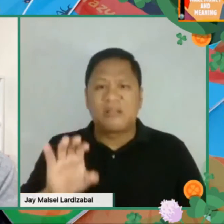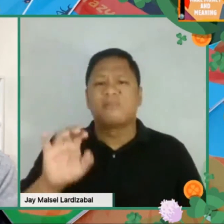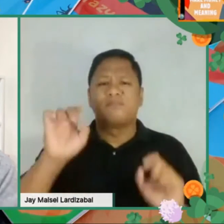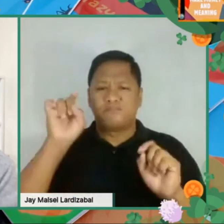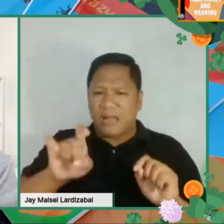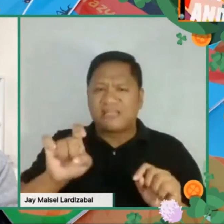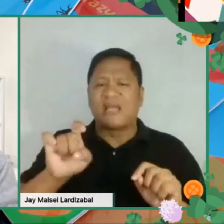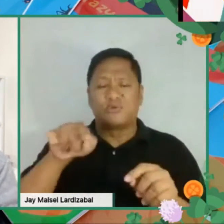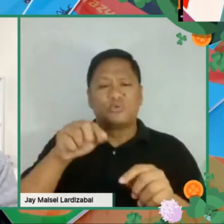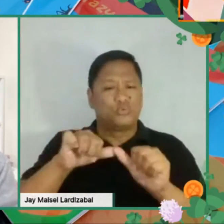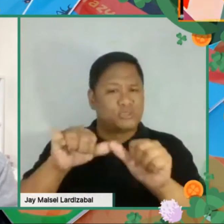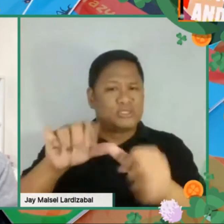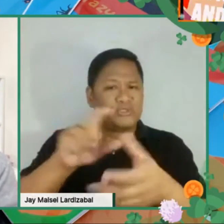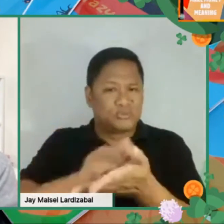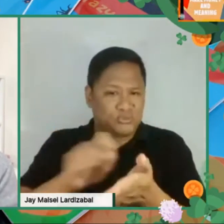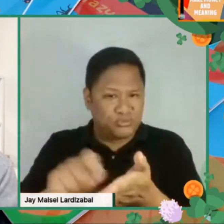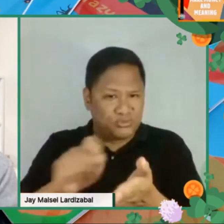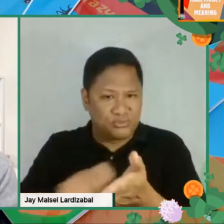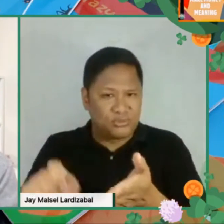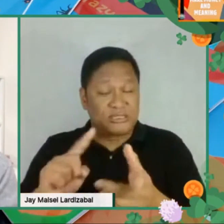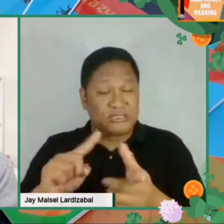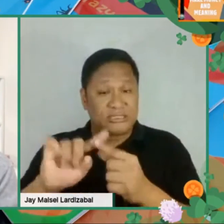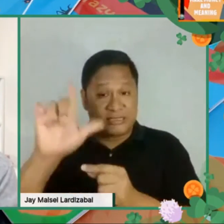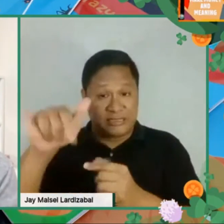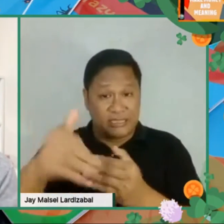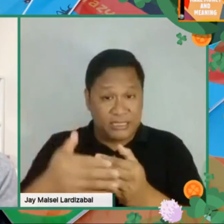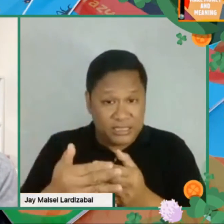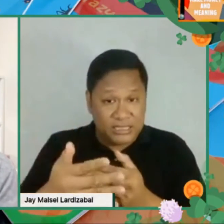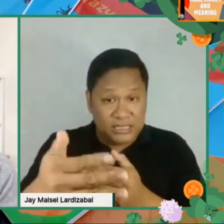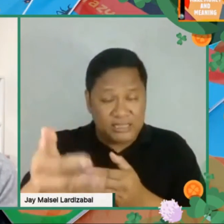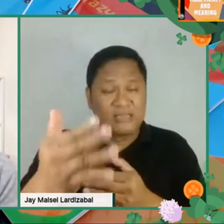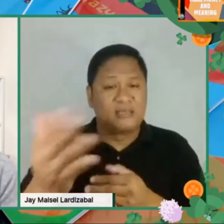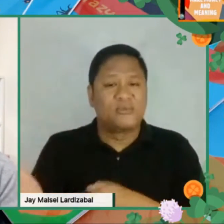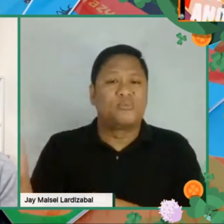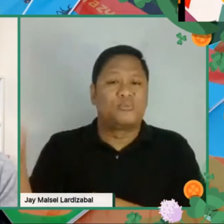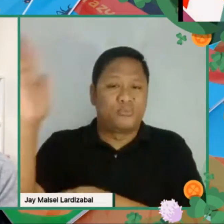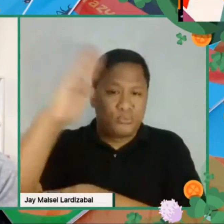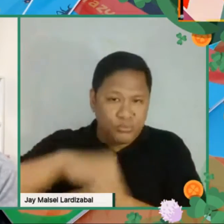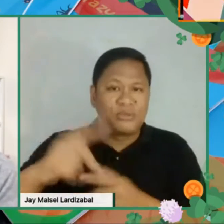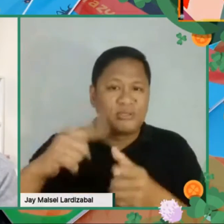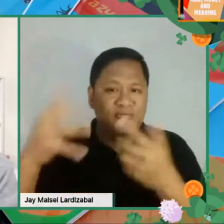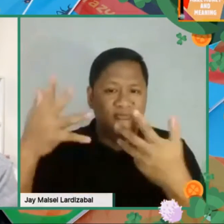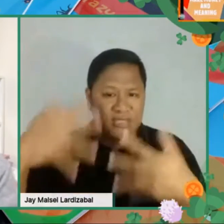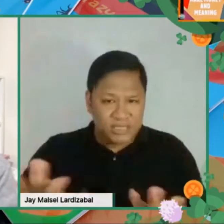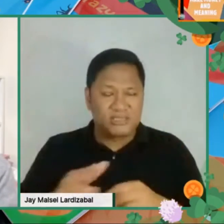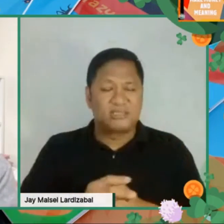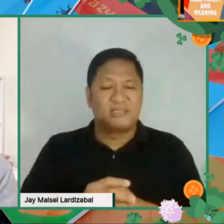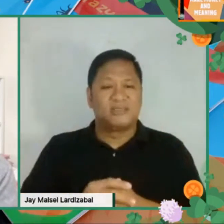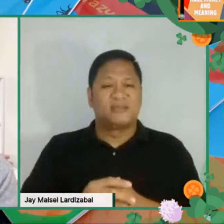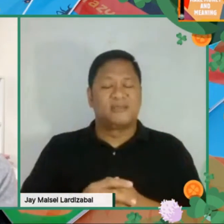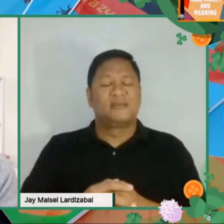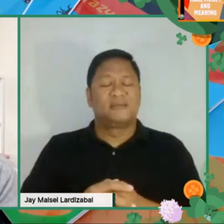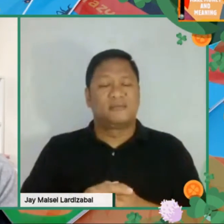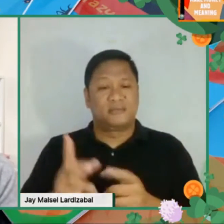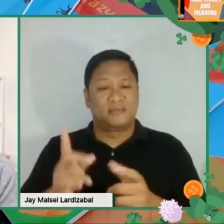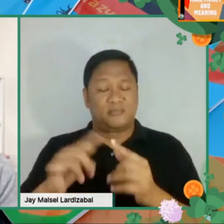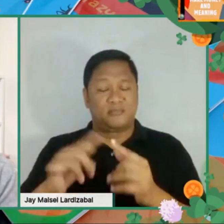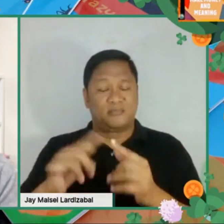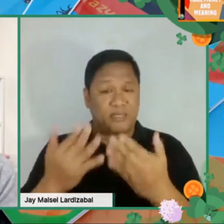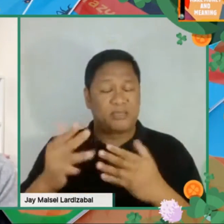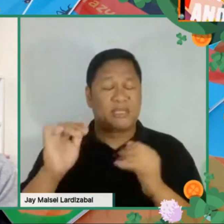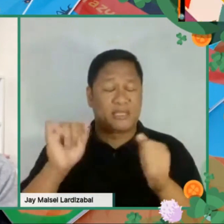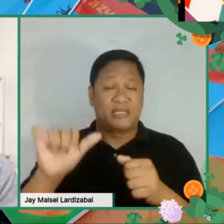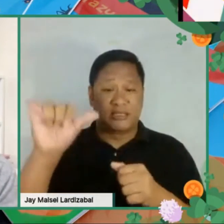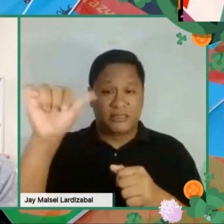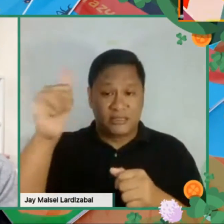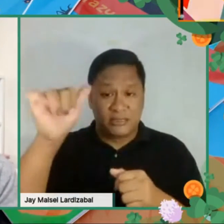over time, yung sinusulat mong yun, mag-accumulate. It will become 10 paragraphs. It will become a page. And